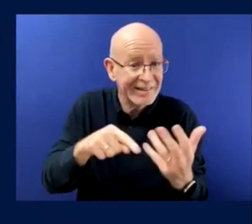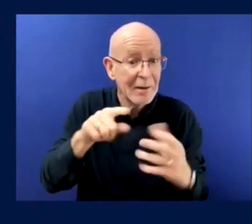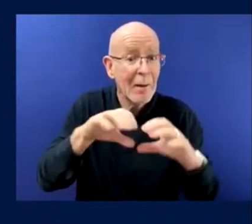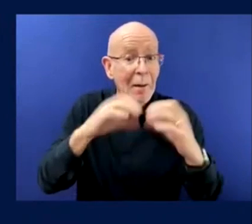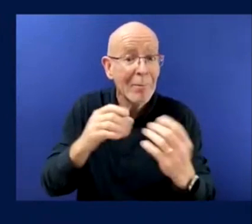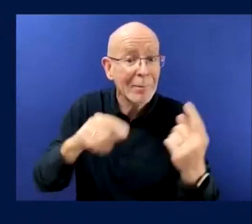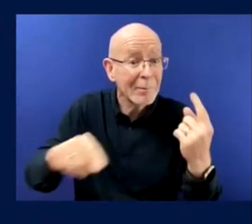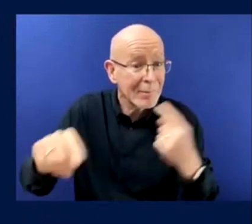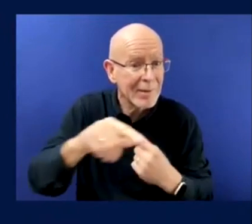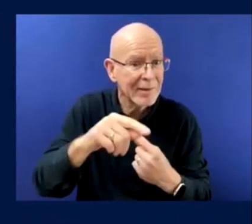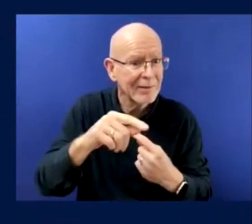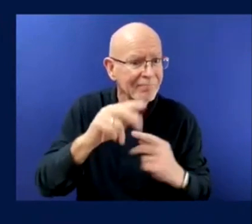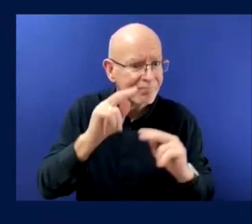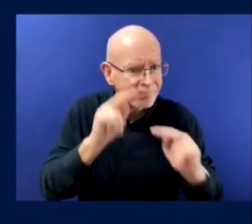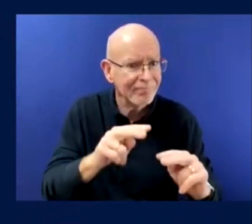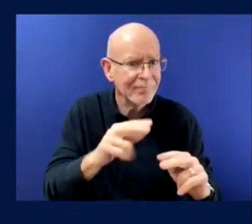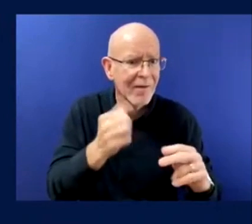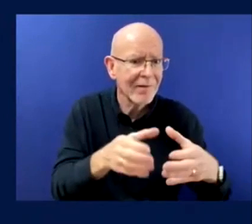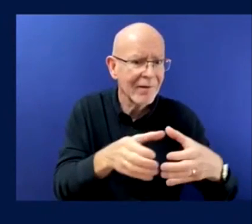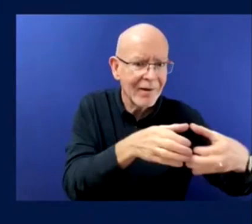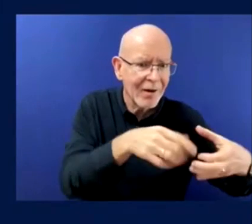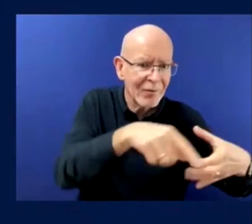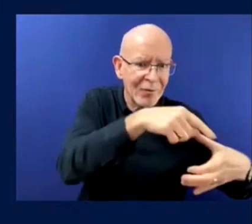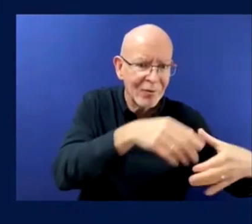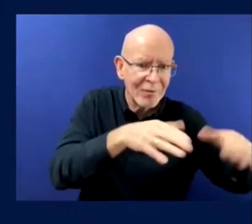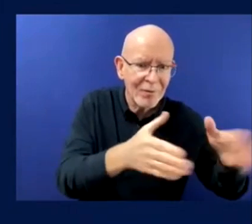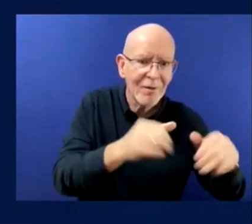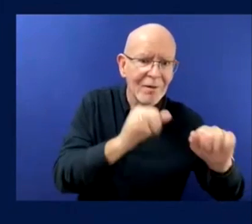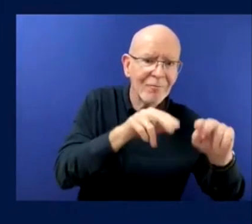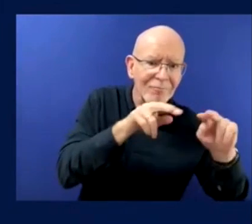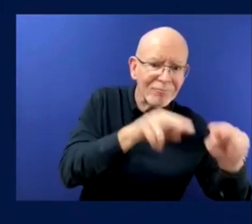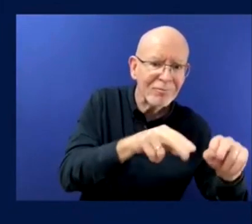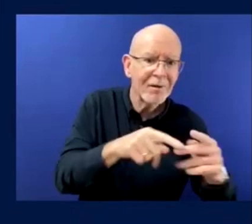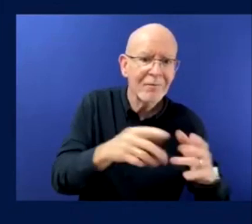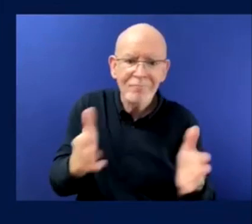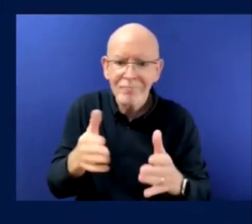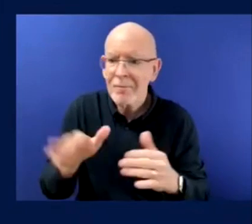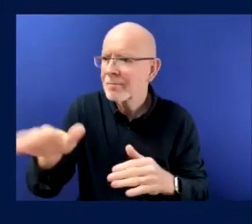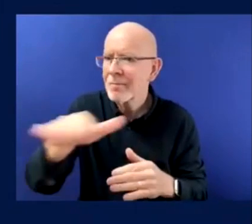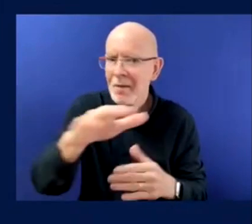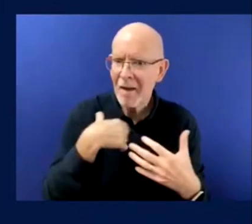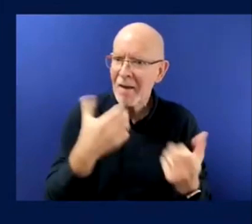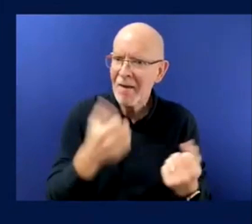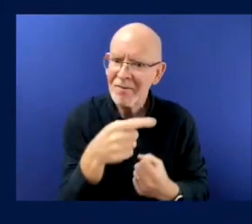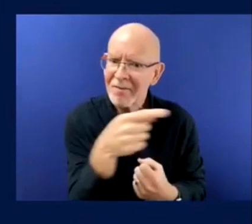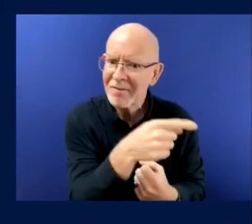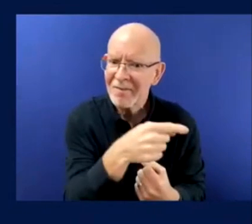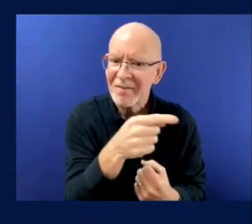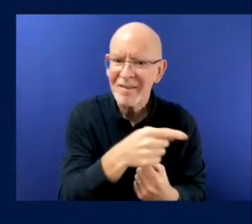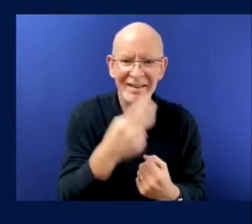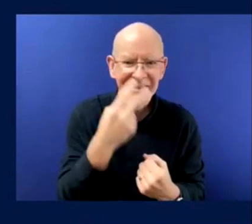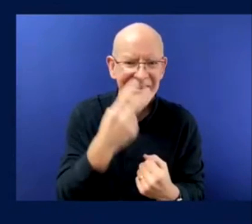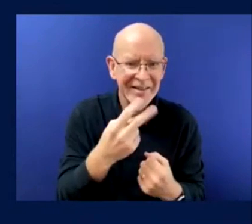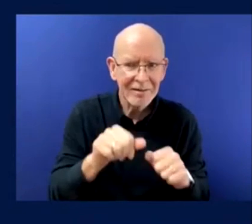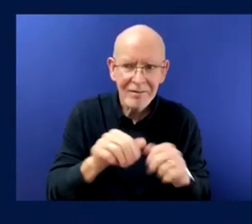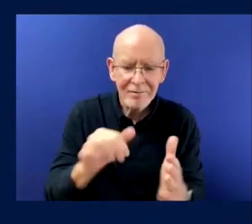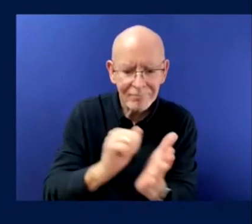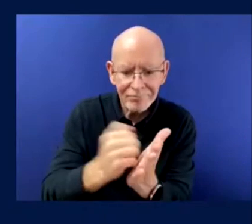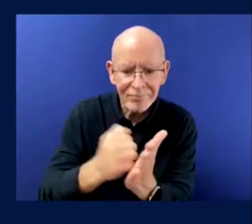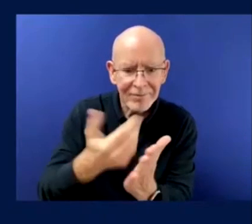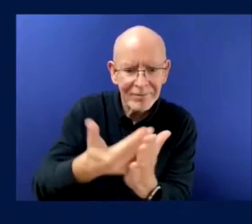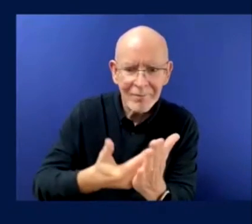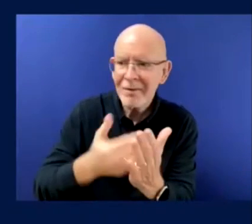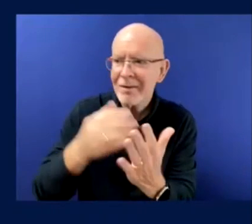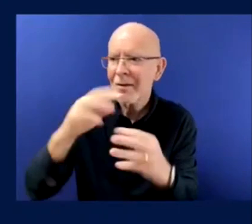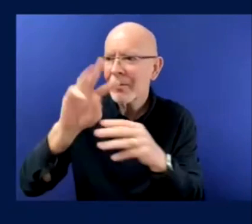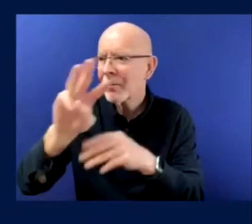to the services that you provide and the fact that you're willing to make or to meet people's access requirements that are non-visibly disabled and have